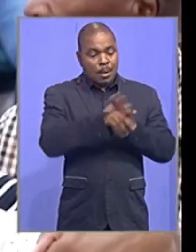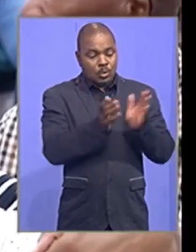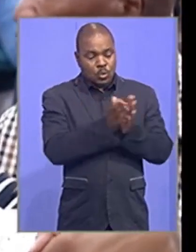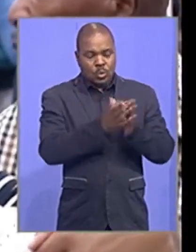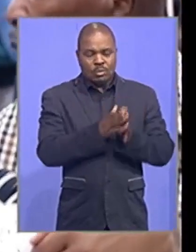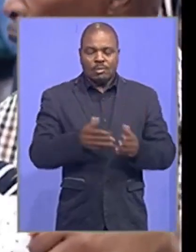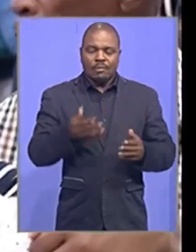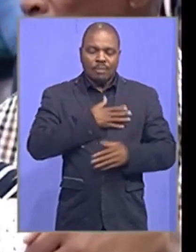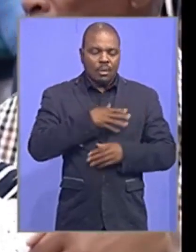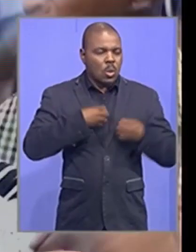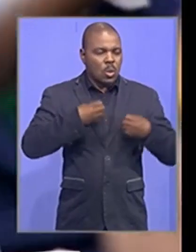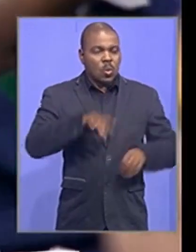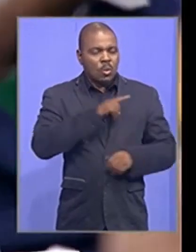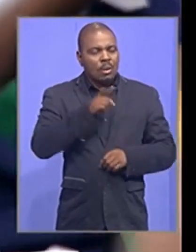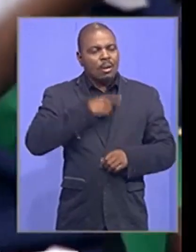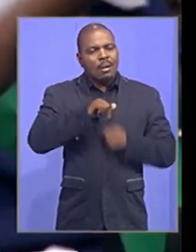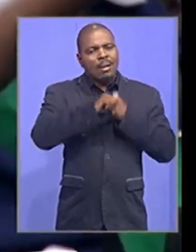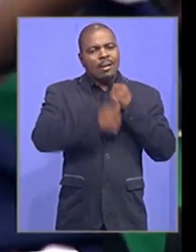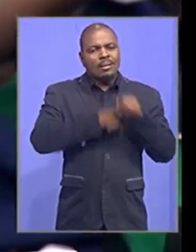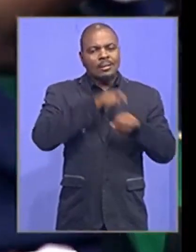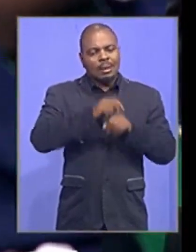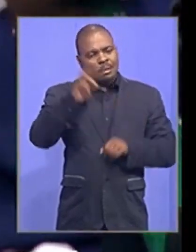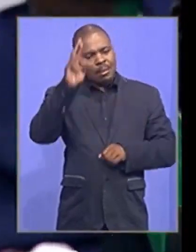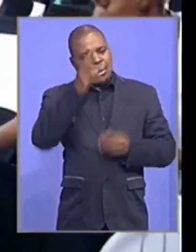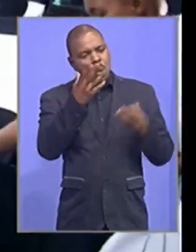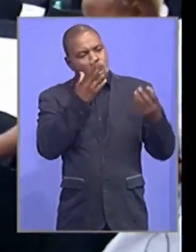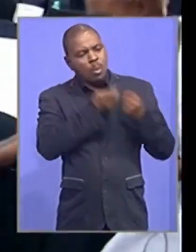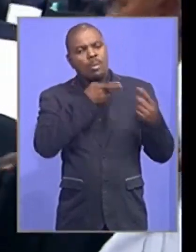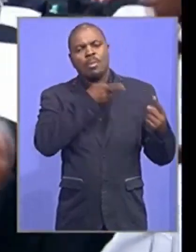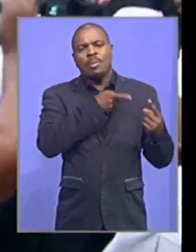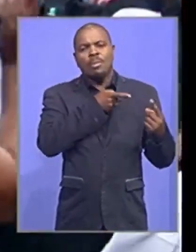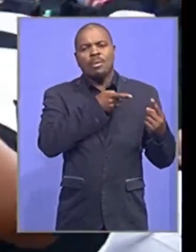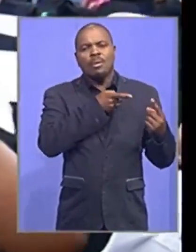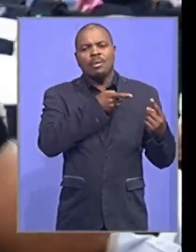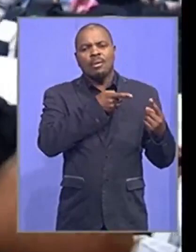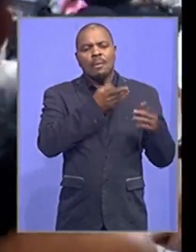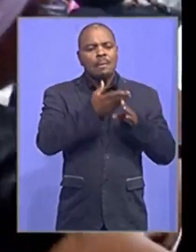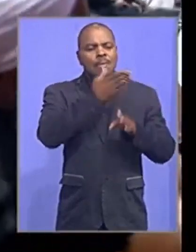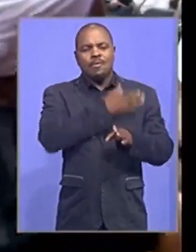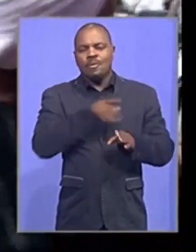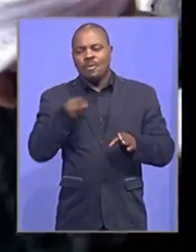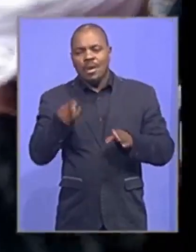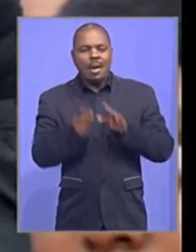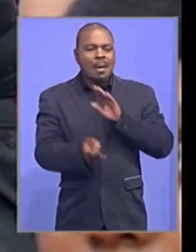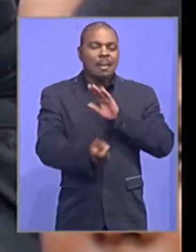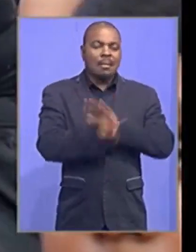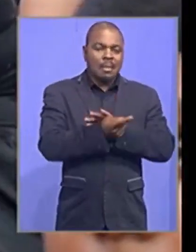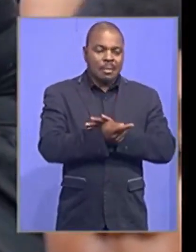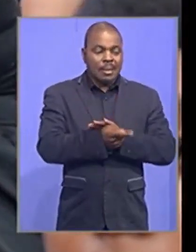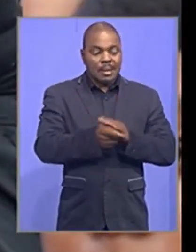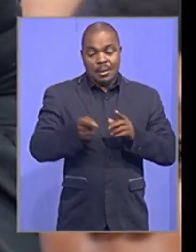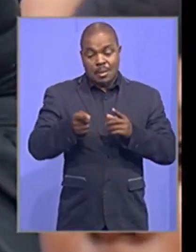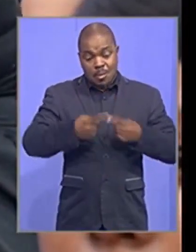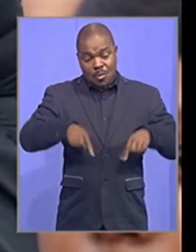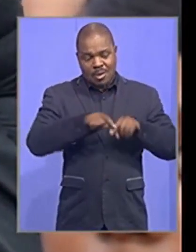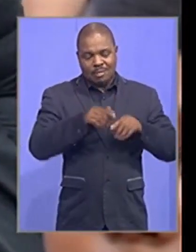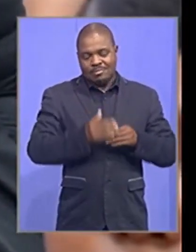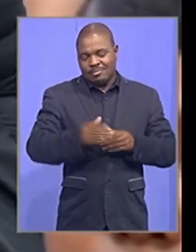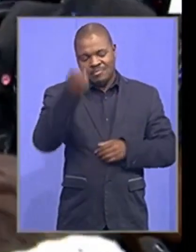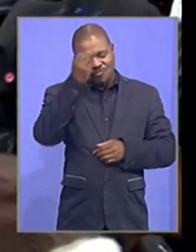ne ba hopola metsotso ya ho qetela letsatsi pele ho ketsahalo eo e sehloho eo ba sa tlo ilebala ha